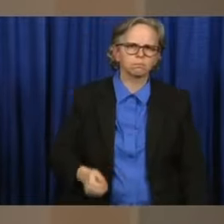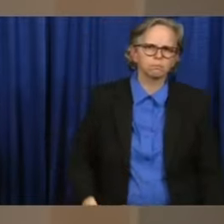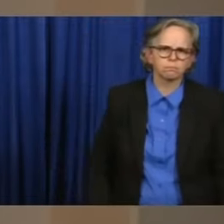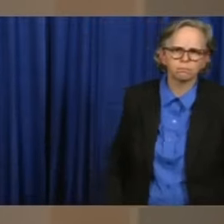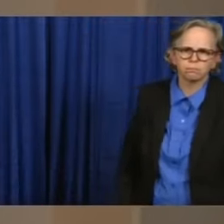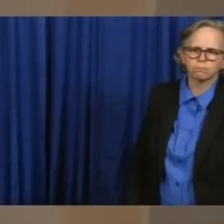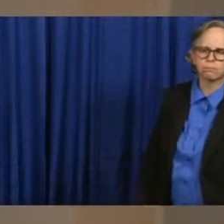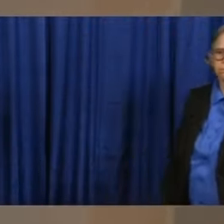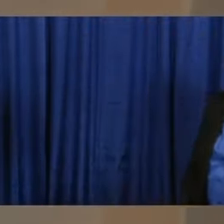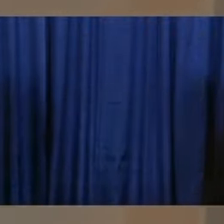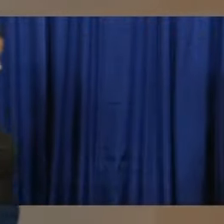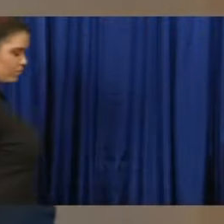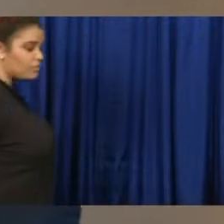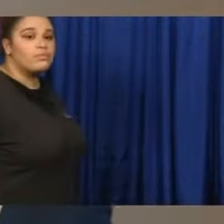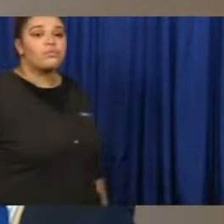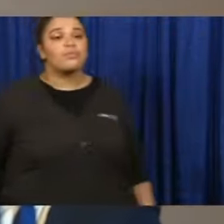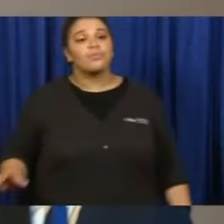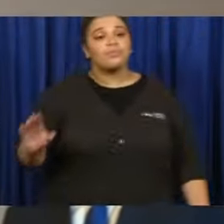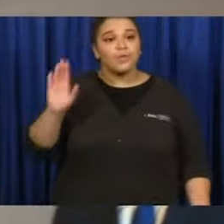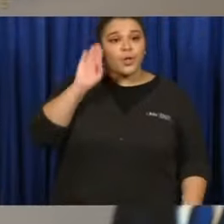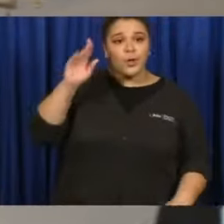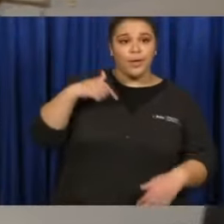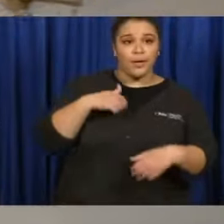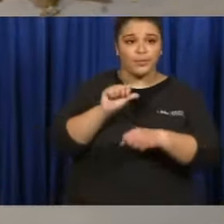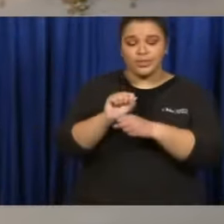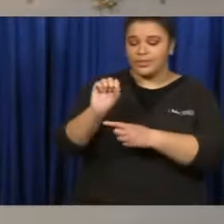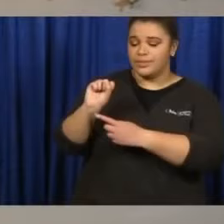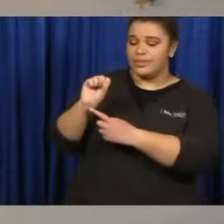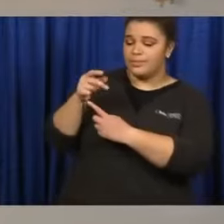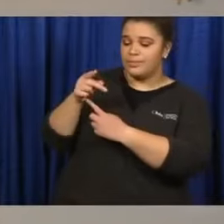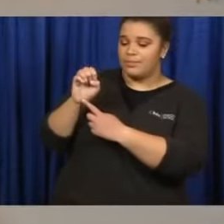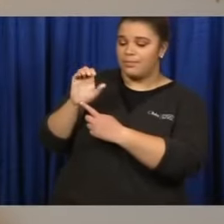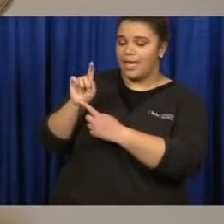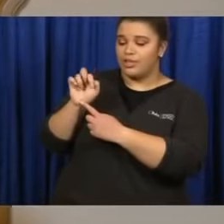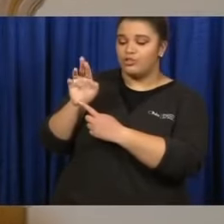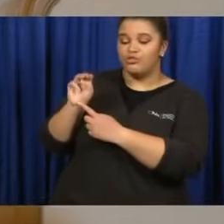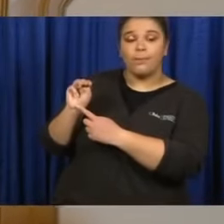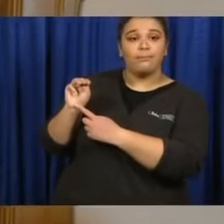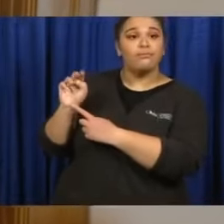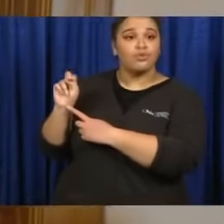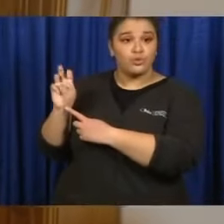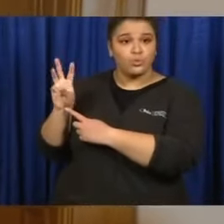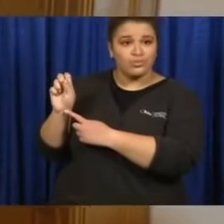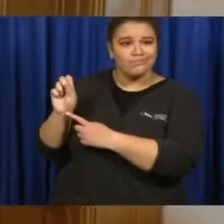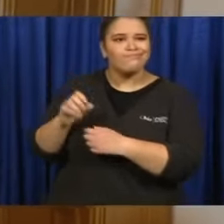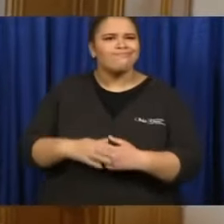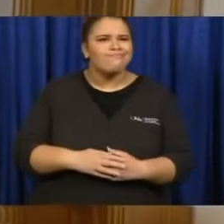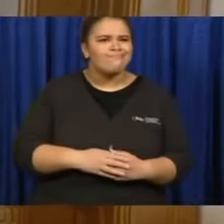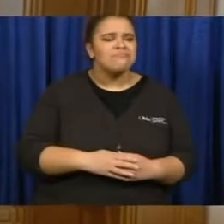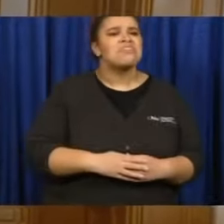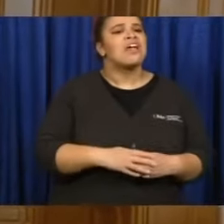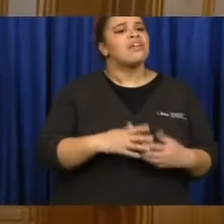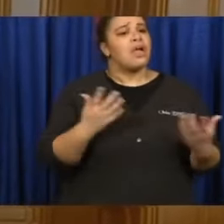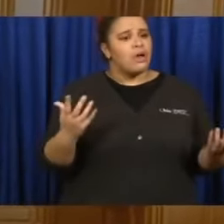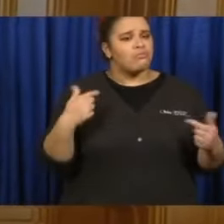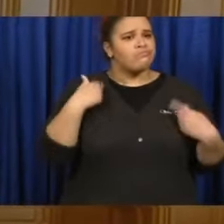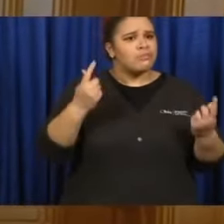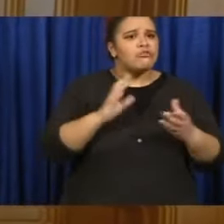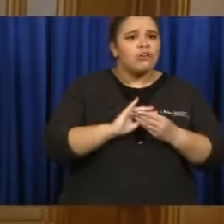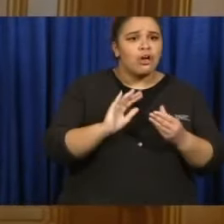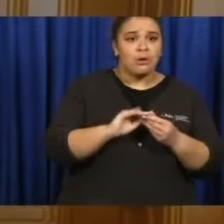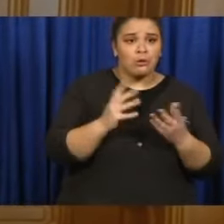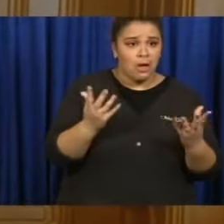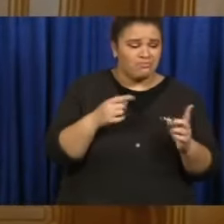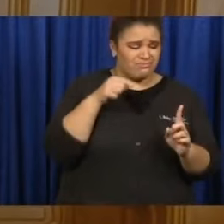the governor. We speak a lot about first responders and those on the front line, but I'm wondering about last responders,